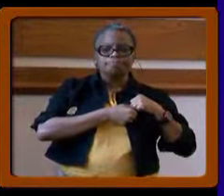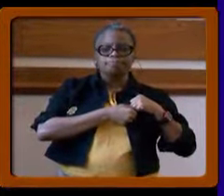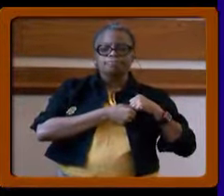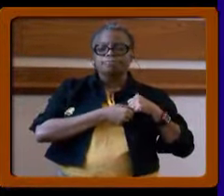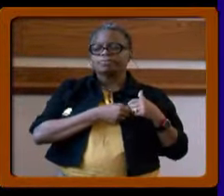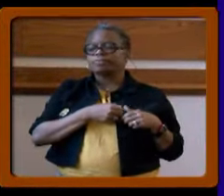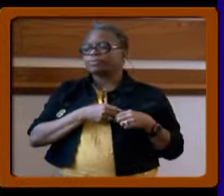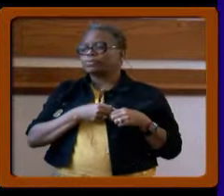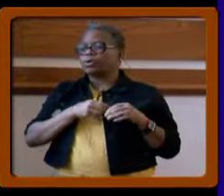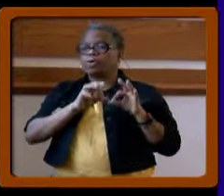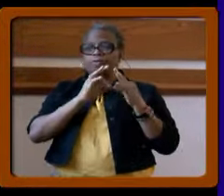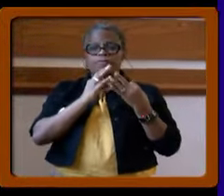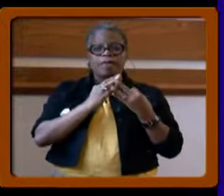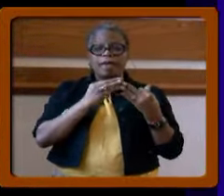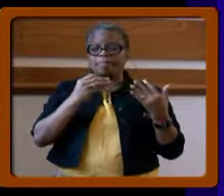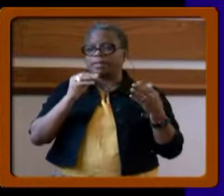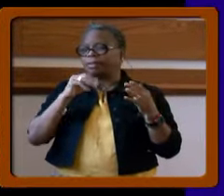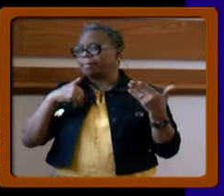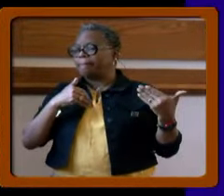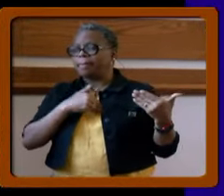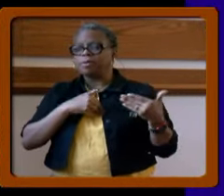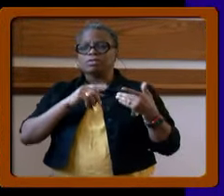those who've lost loved ones